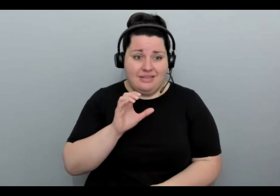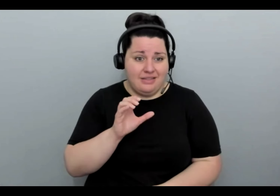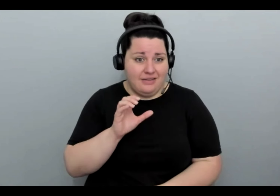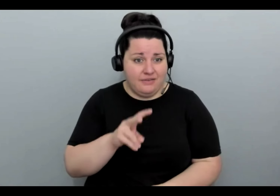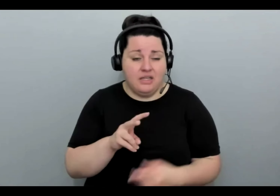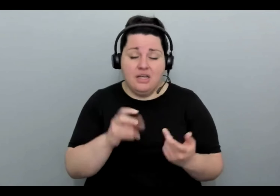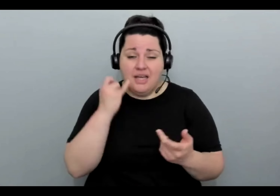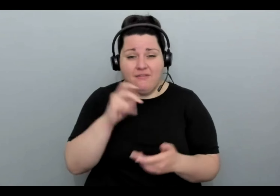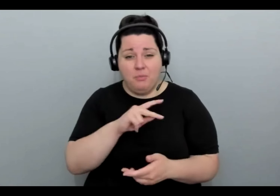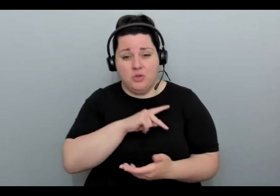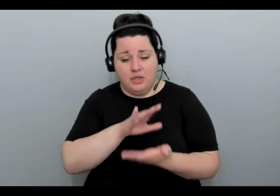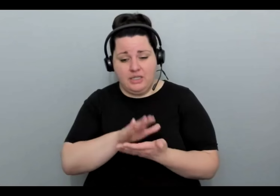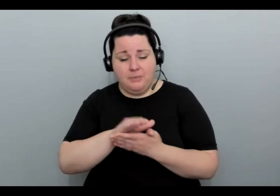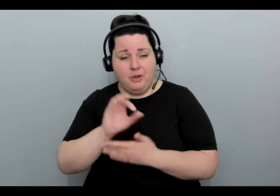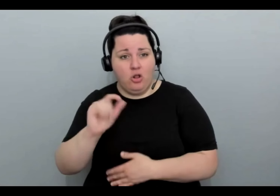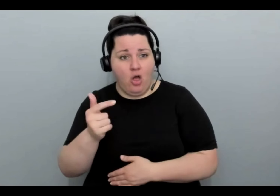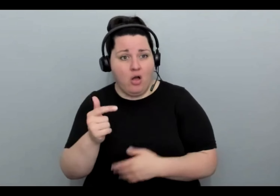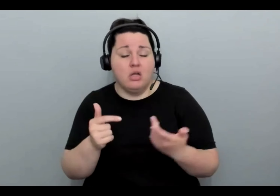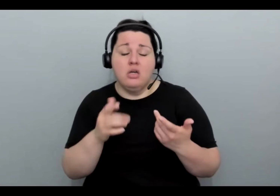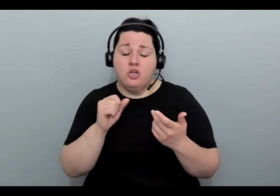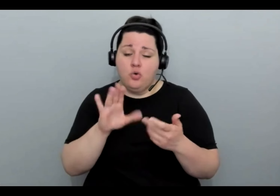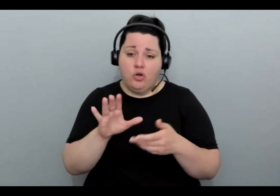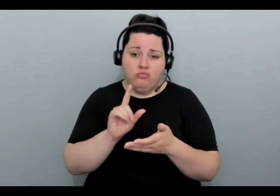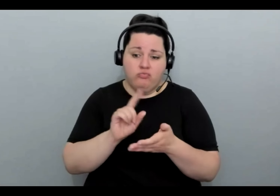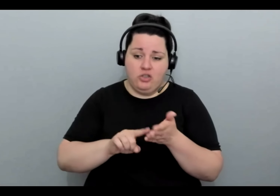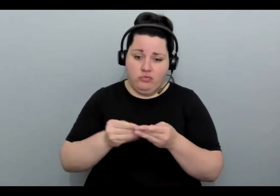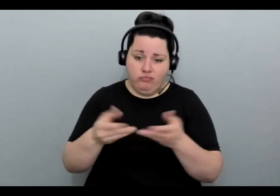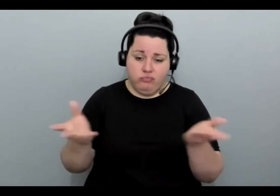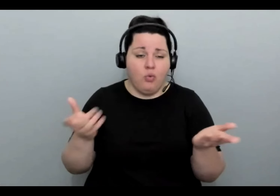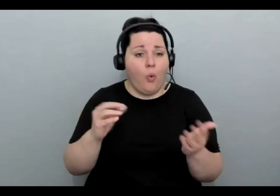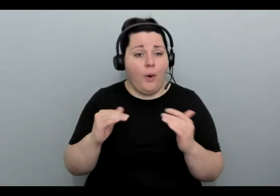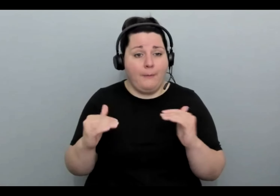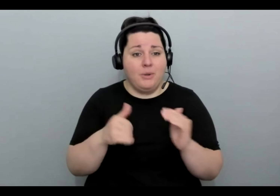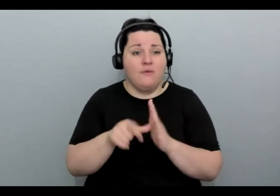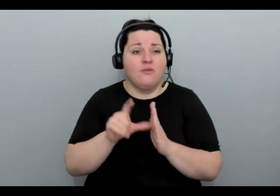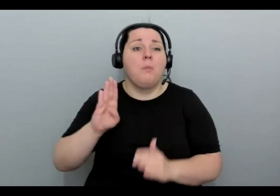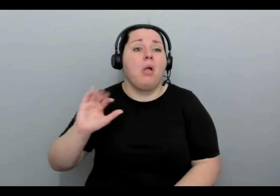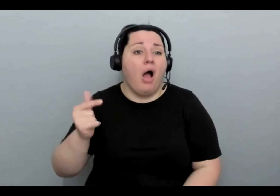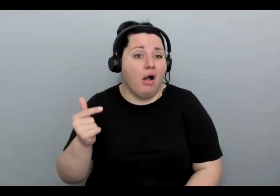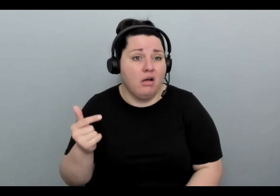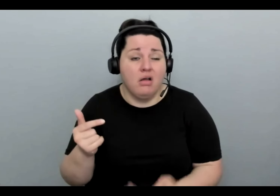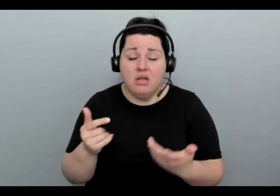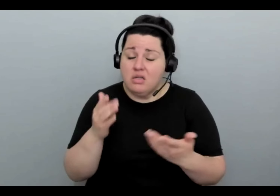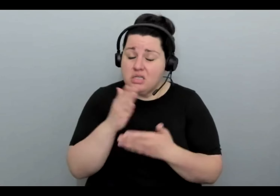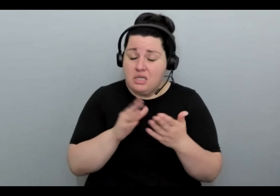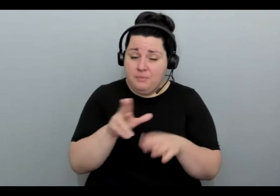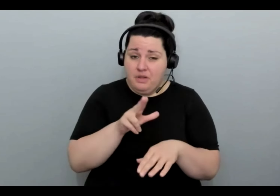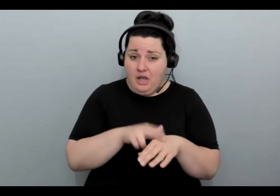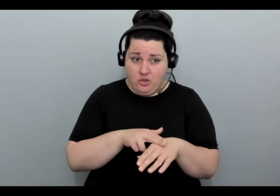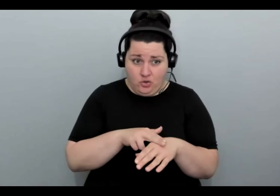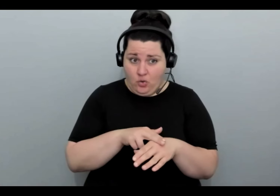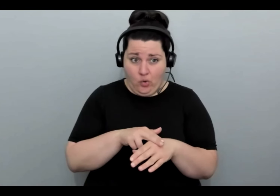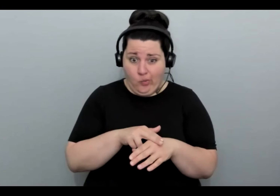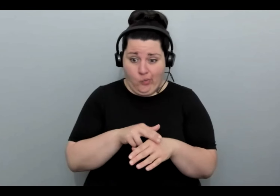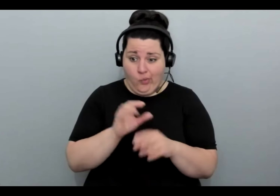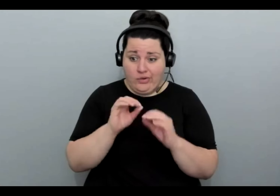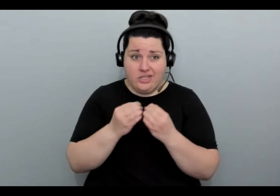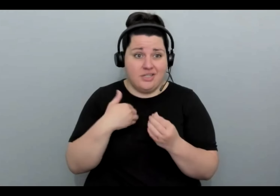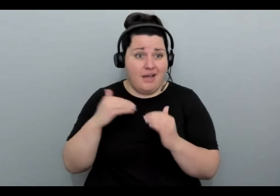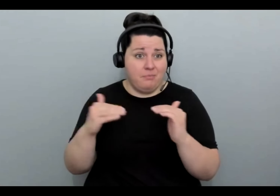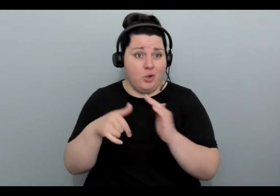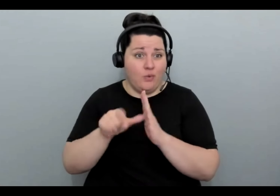blog where you're disseminating your research, or if it's a peer-reviewed blog. Some of the national organizations now have peer-reviewed blogs. So